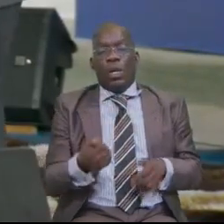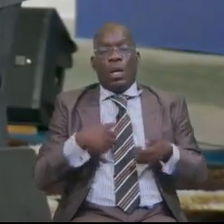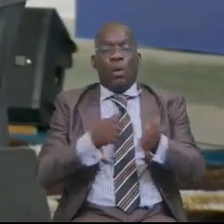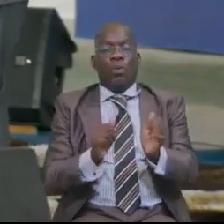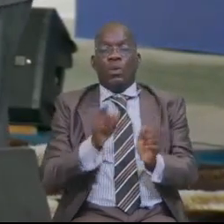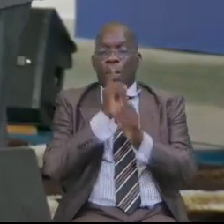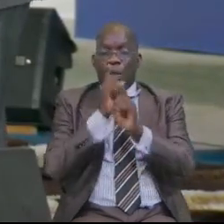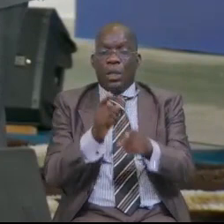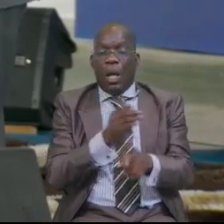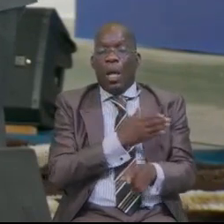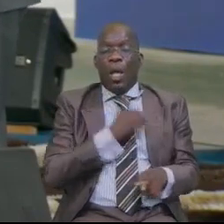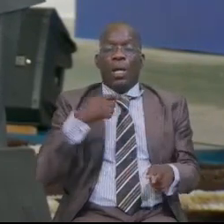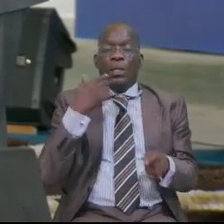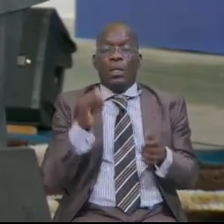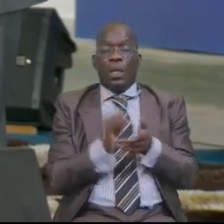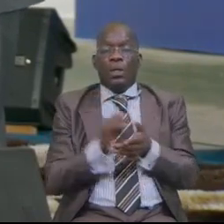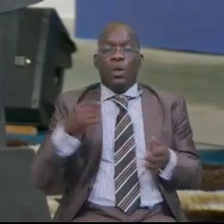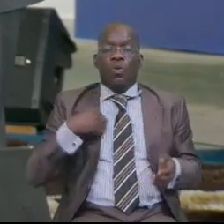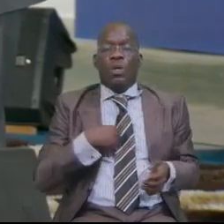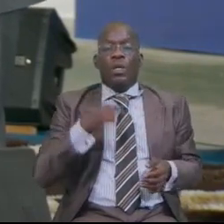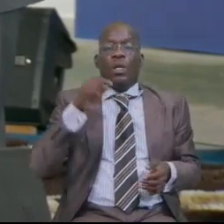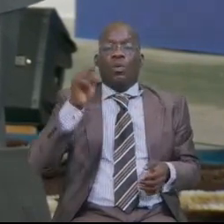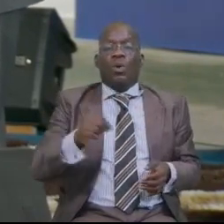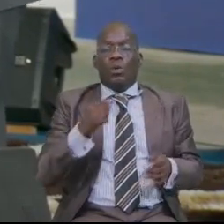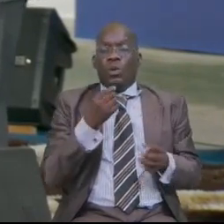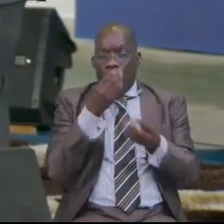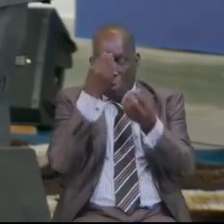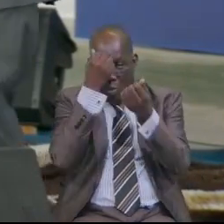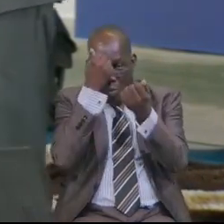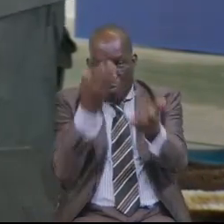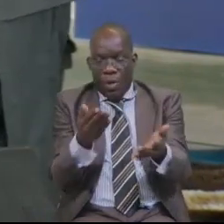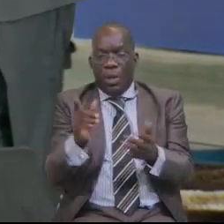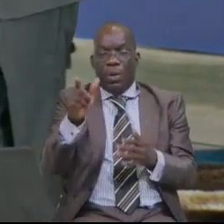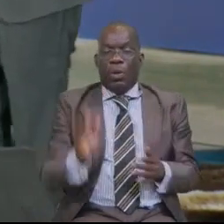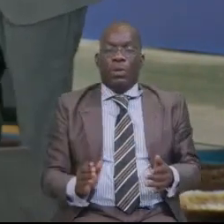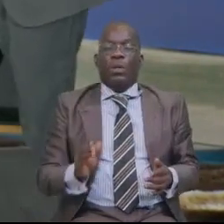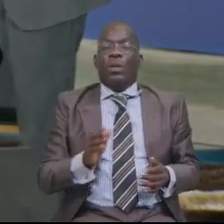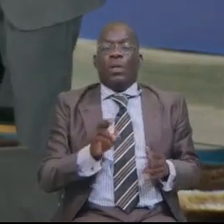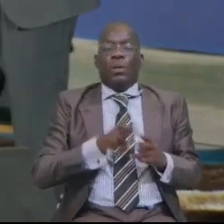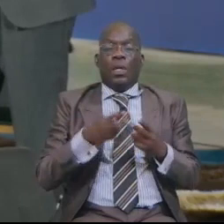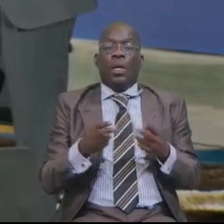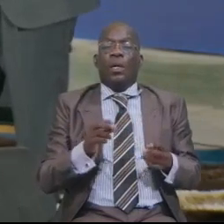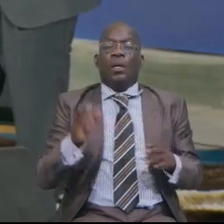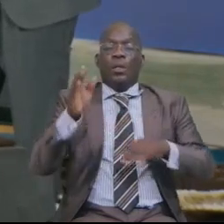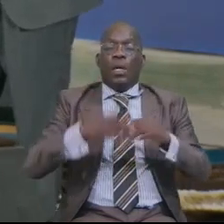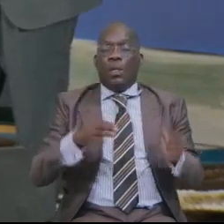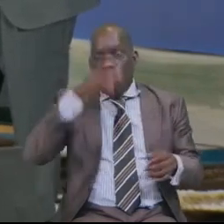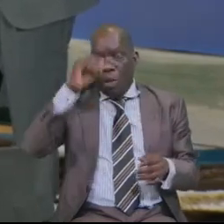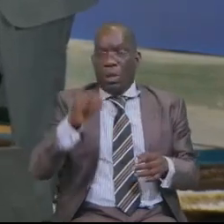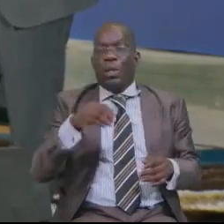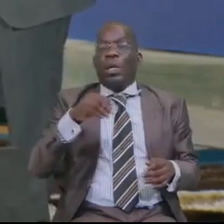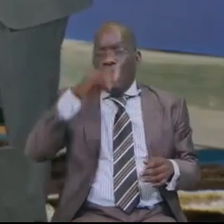we ought to obey God rather than men of authority. We have to obey God